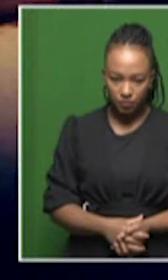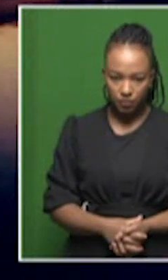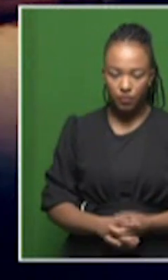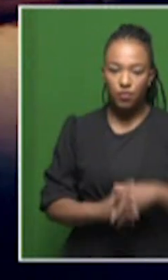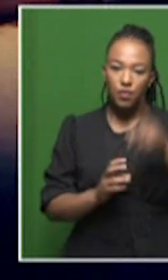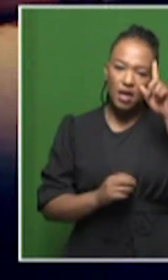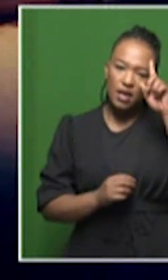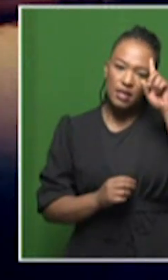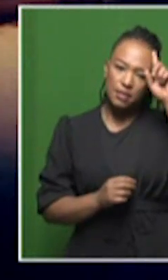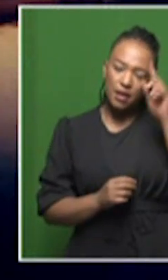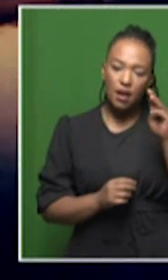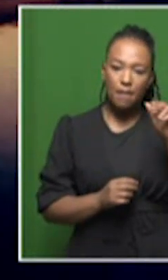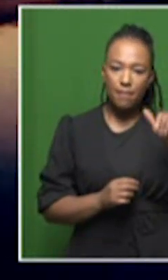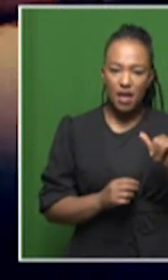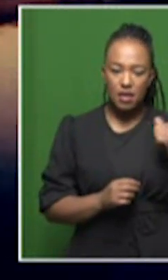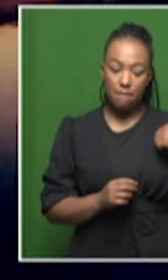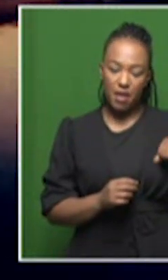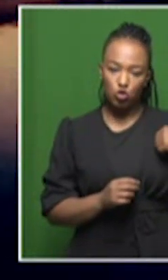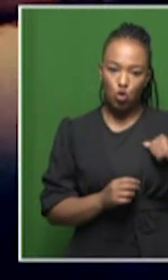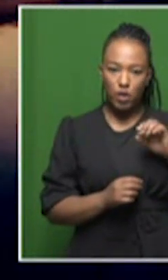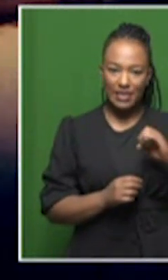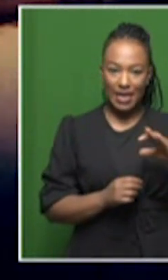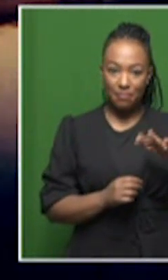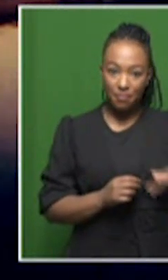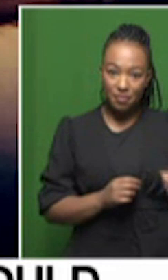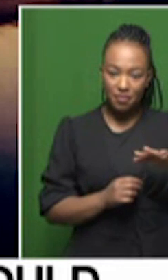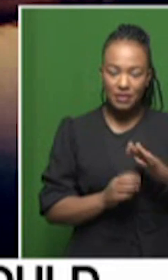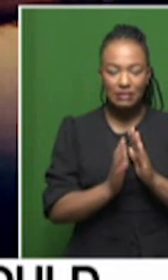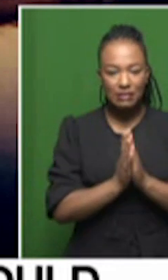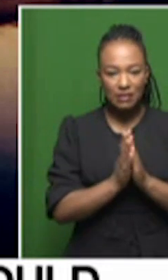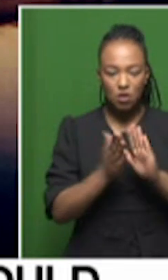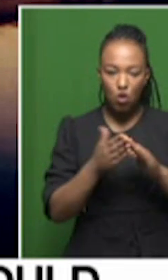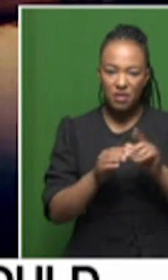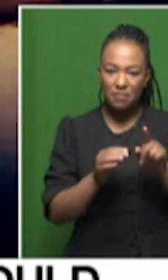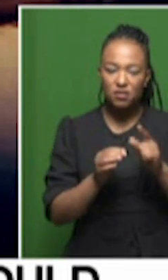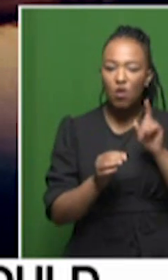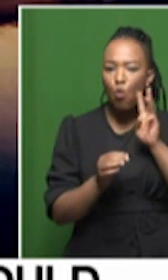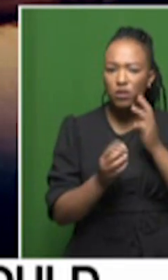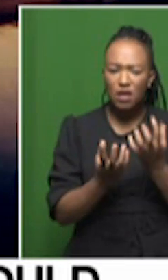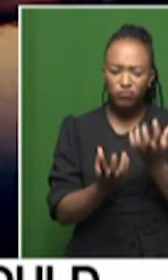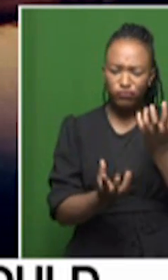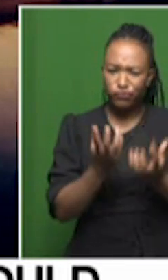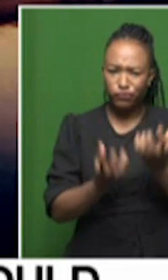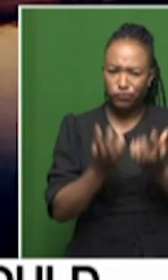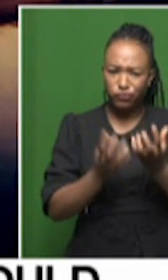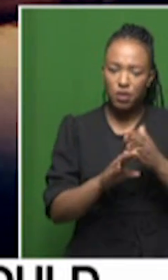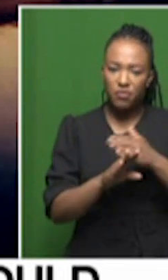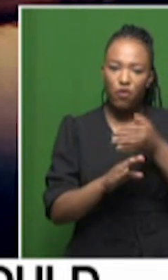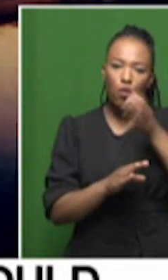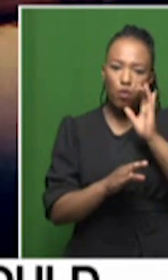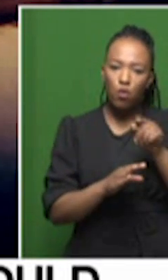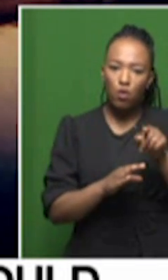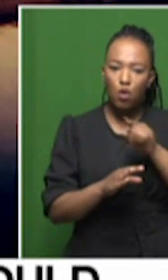Now, the Nelson Mandela Bay Metro Municipality is urging its residents to boil water before use, and this is due to high levels